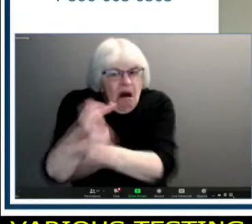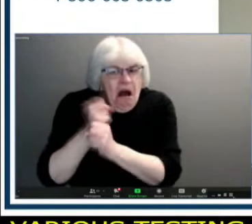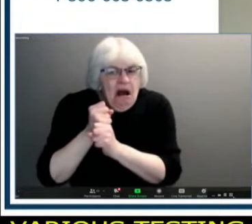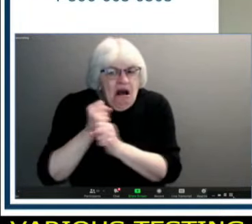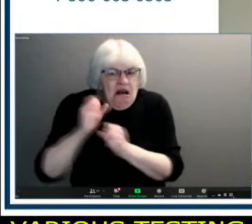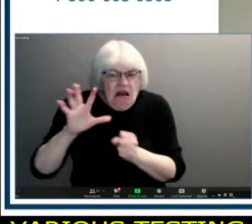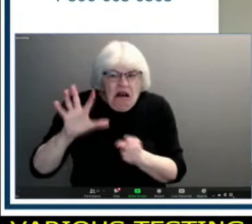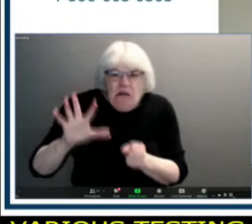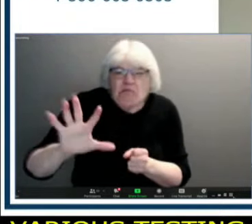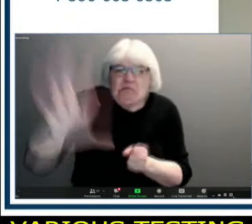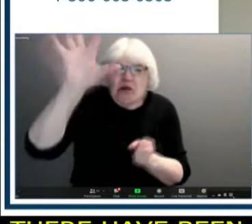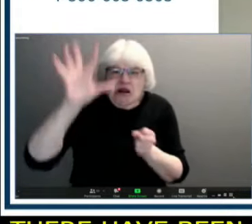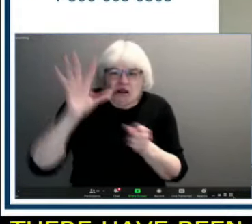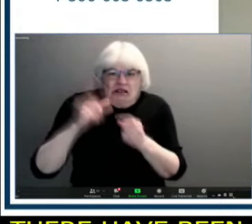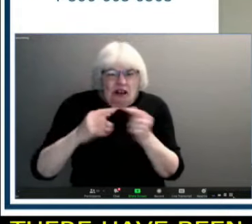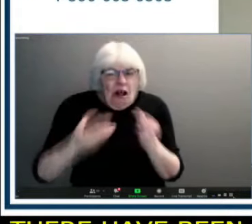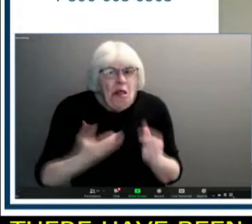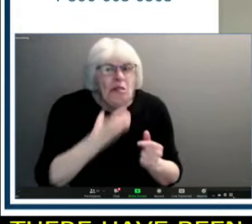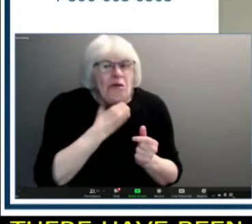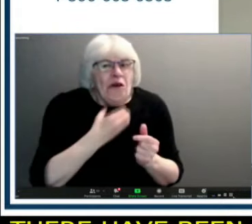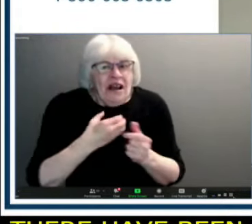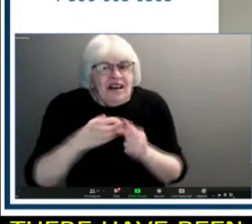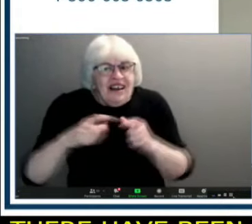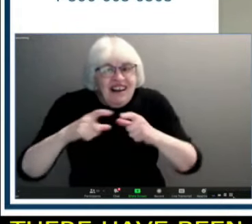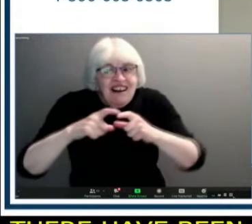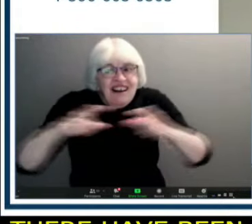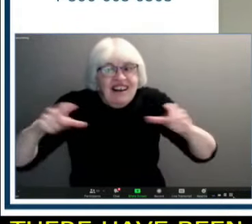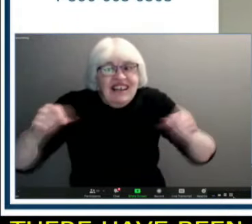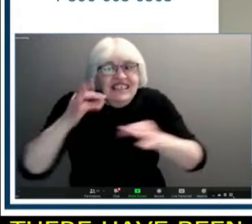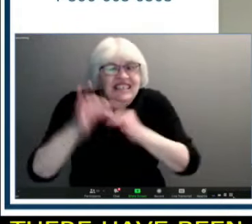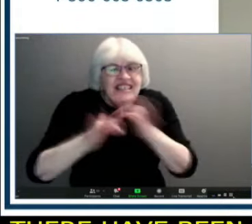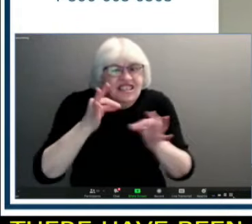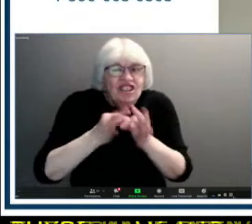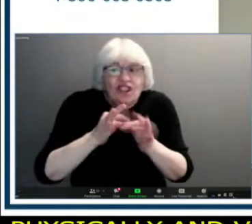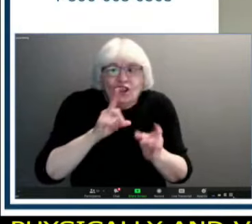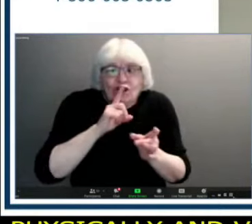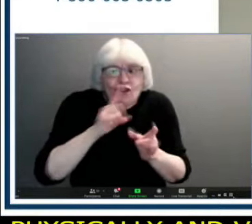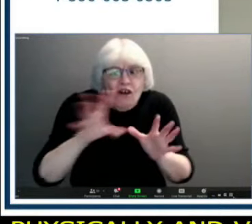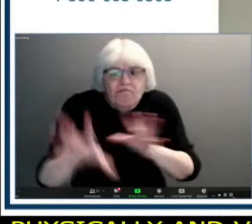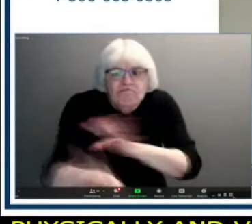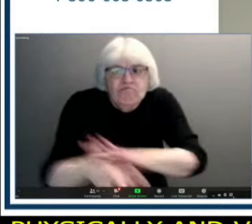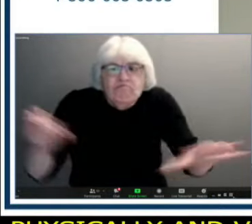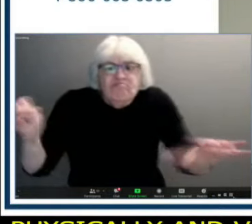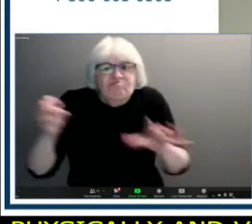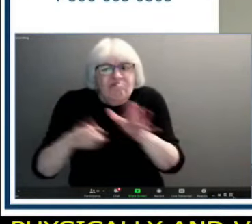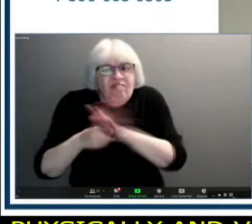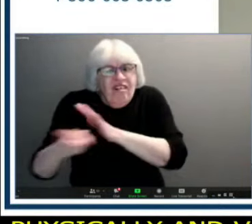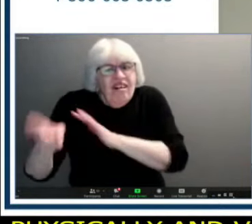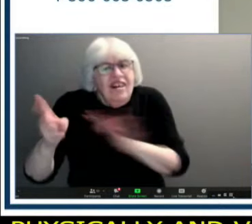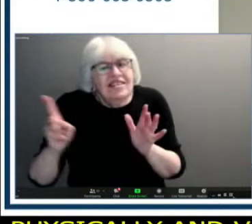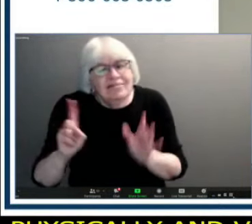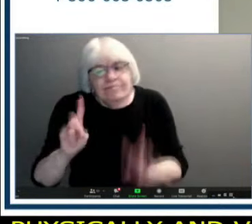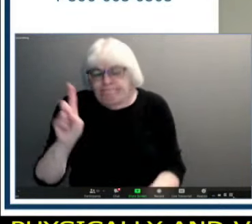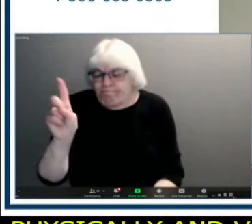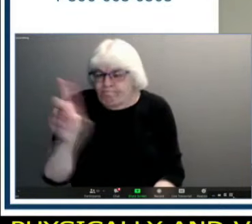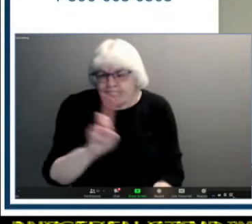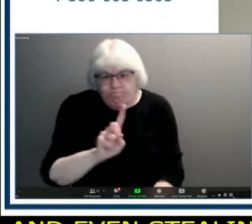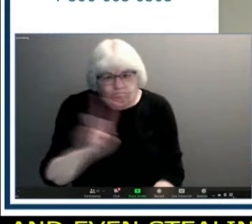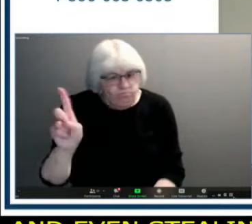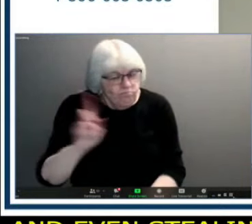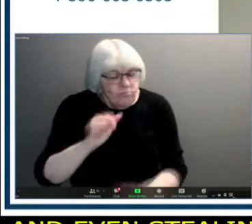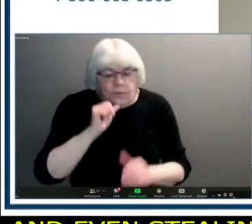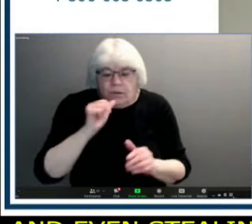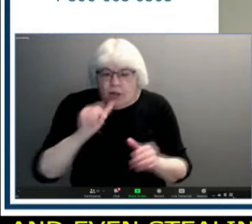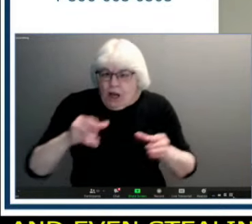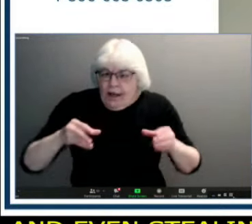threats, and even stealing test kits. This is just not acceptable. We've gotten this far caring about and